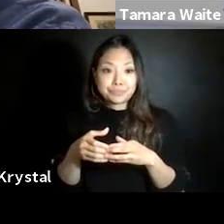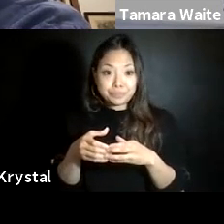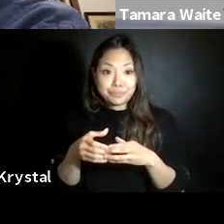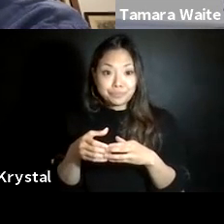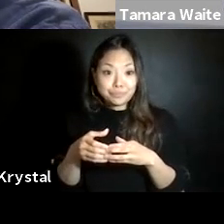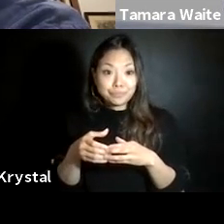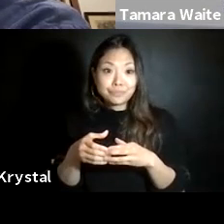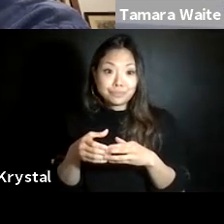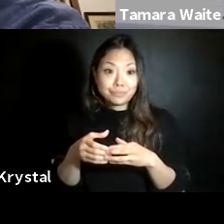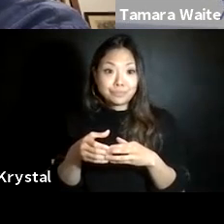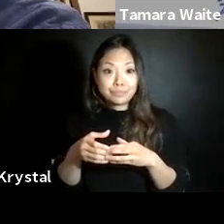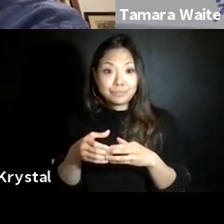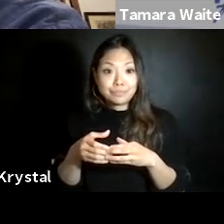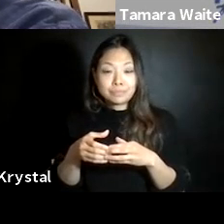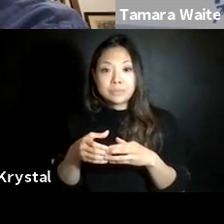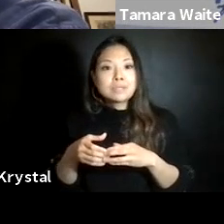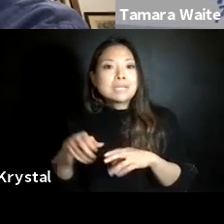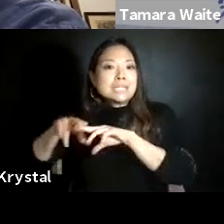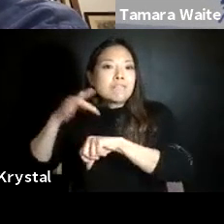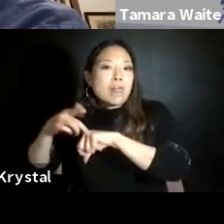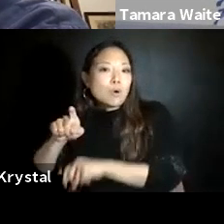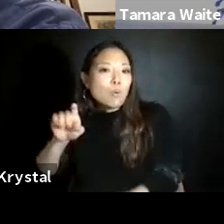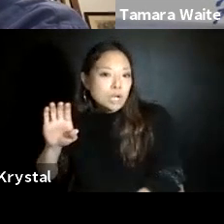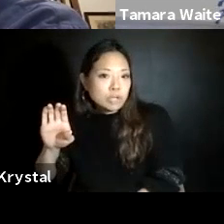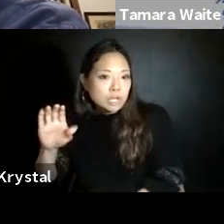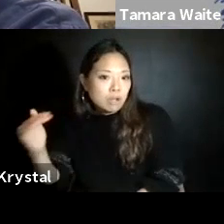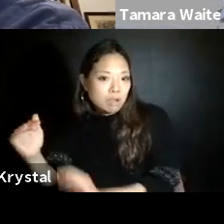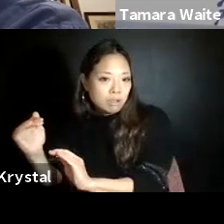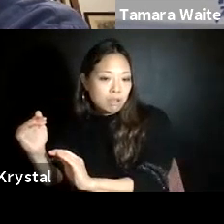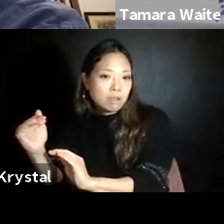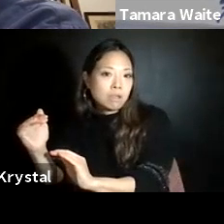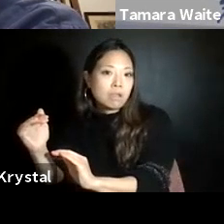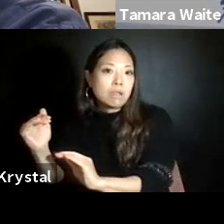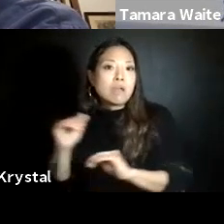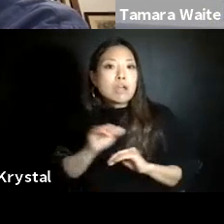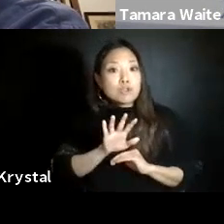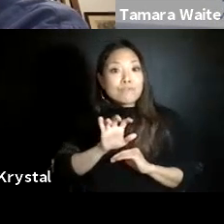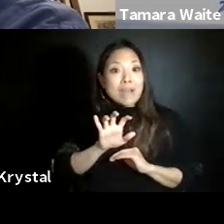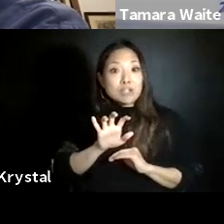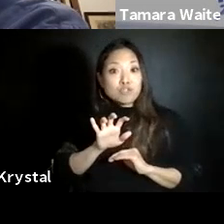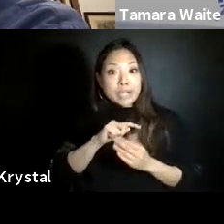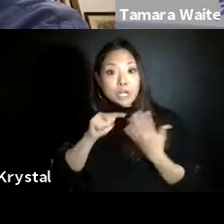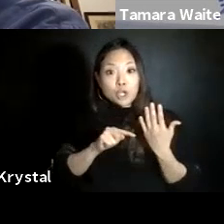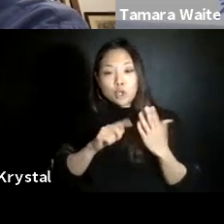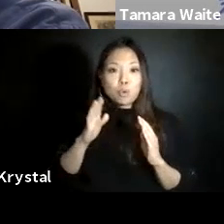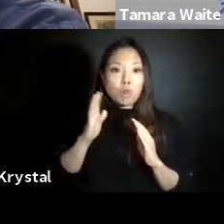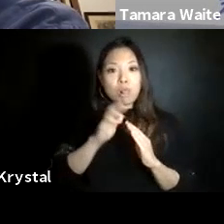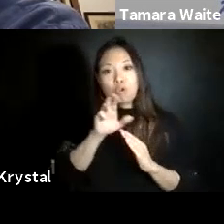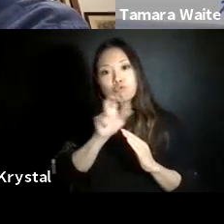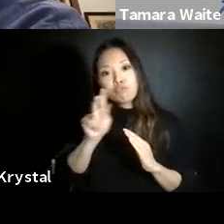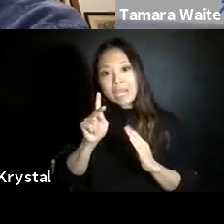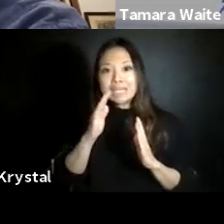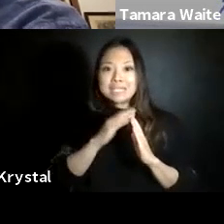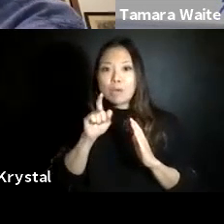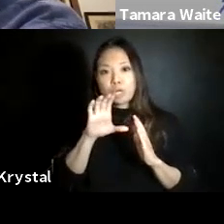pick, if there's only 100 seats available, let's say, you rank those 500 students, the top 100 are